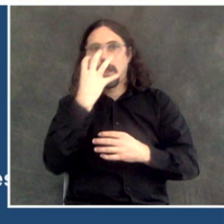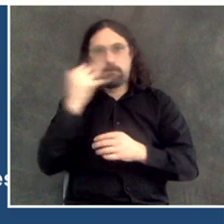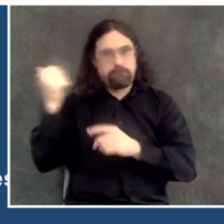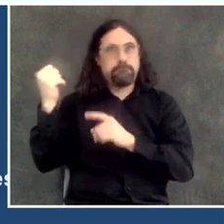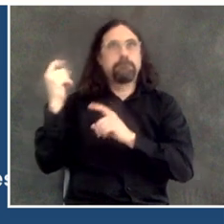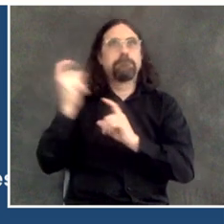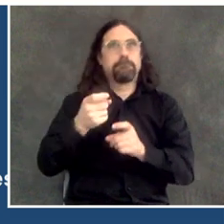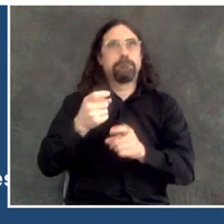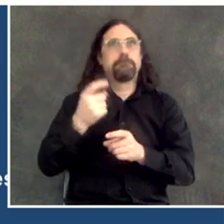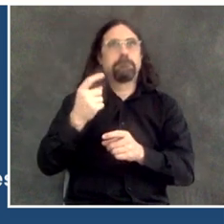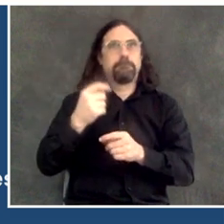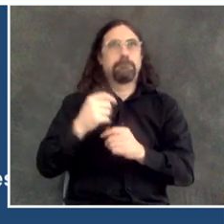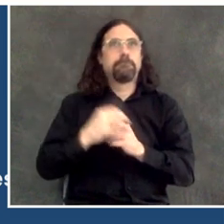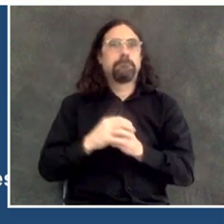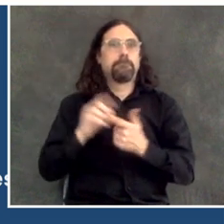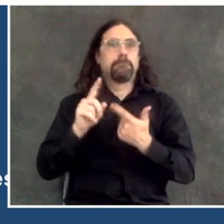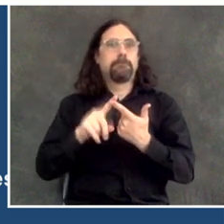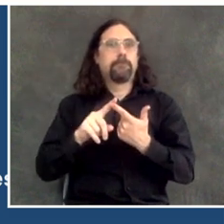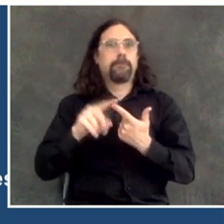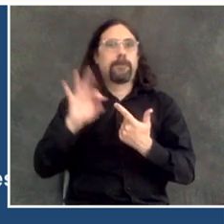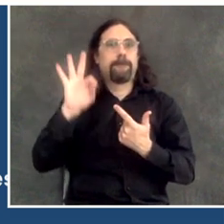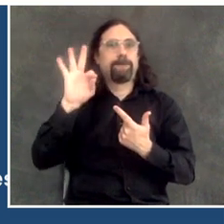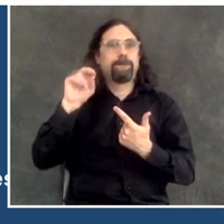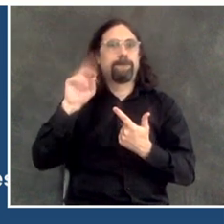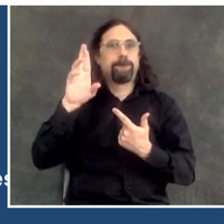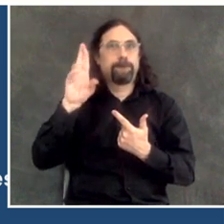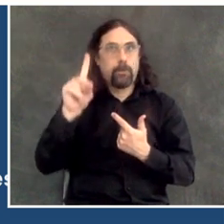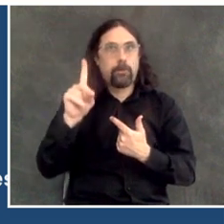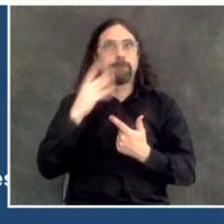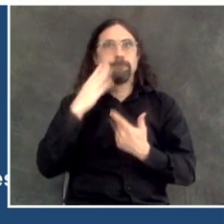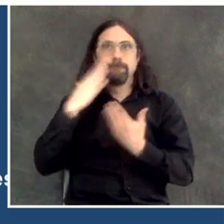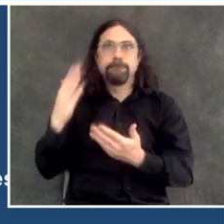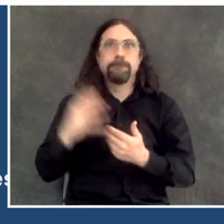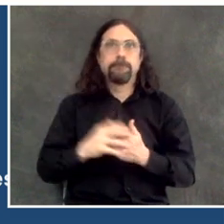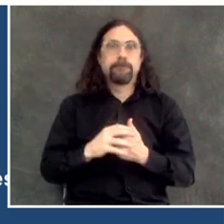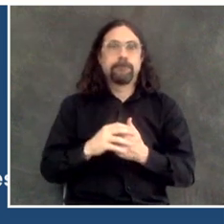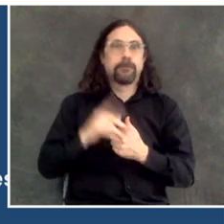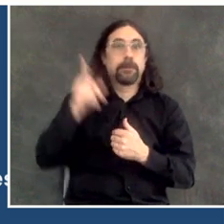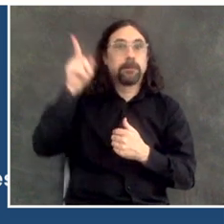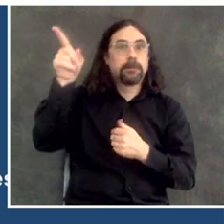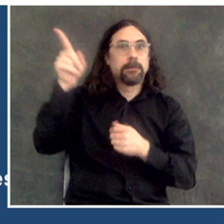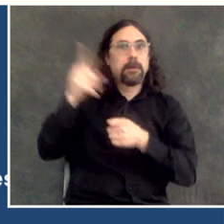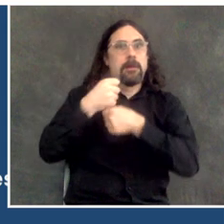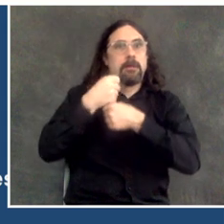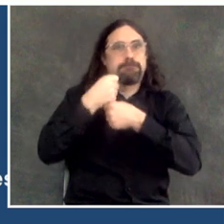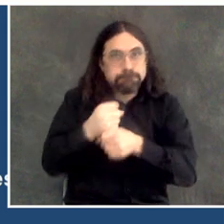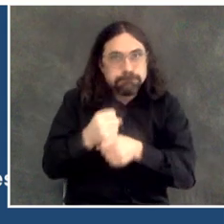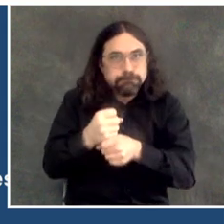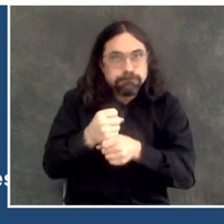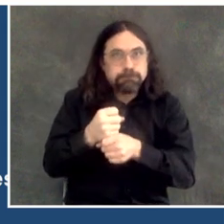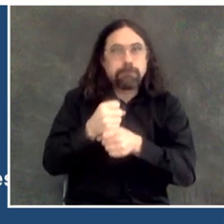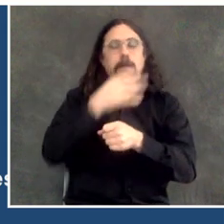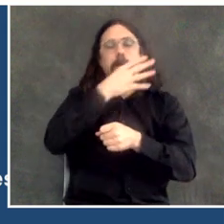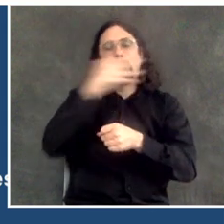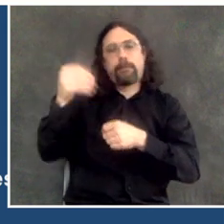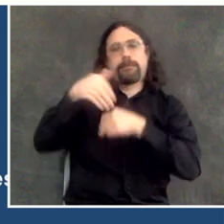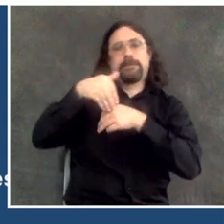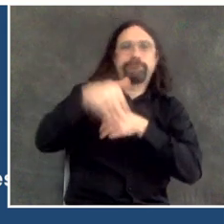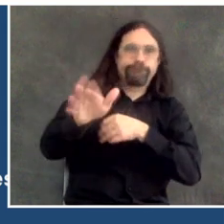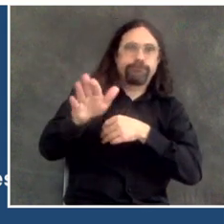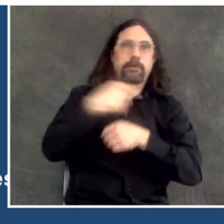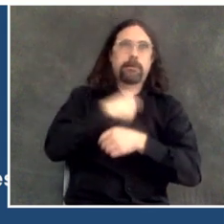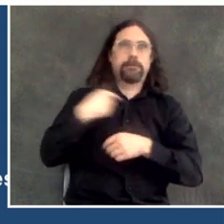And they were made by Ford and delivered, and that's fantastic. American Express, 36,000